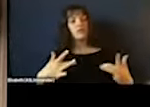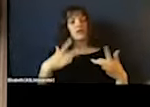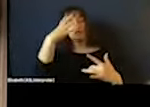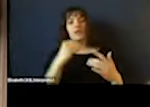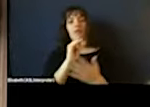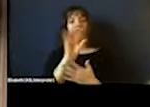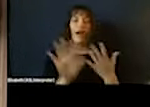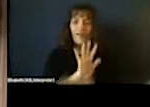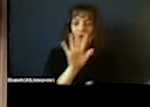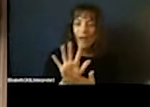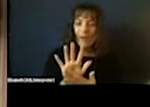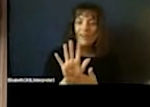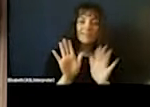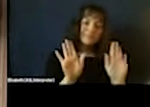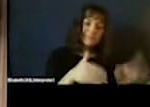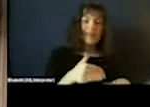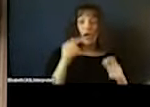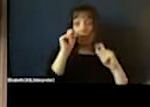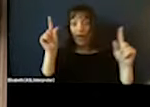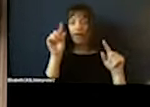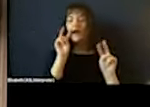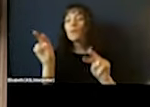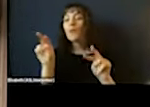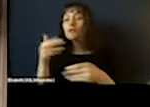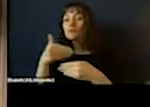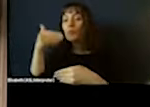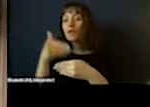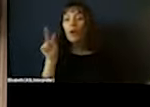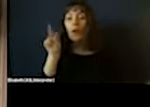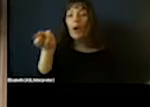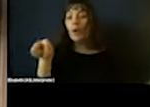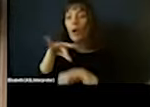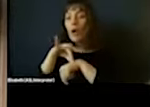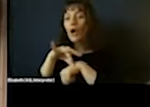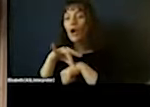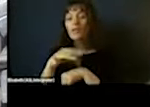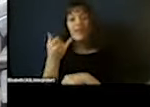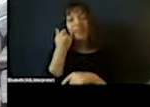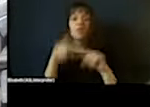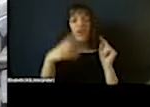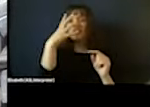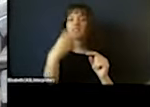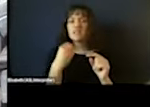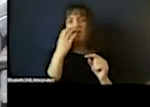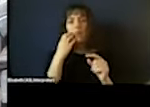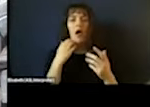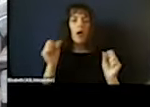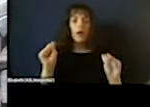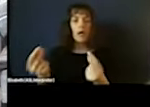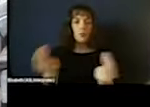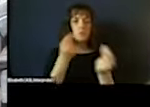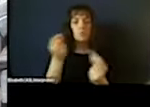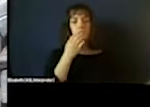watch the window, down to earth, and there's a lot of things you can do if you cannot sleep. And in